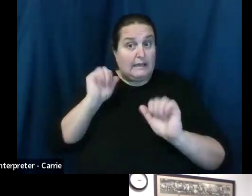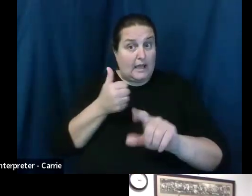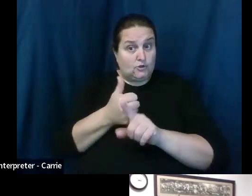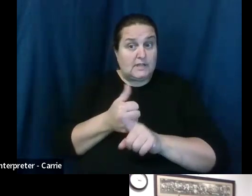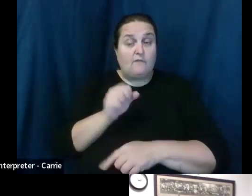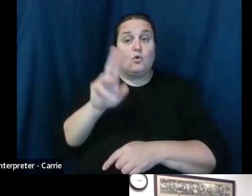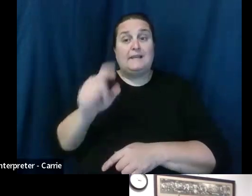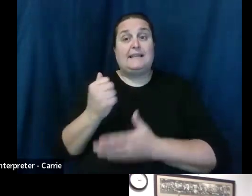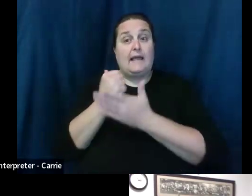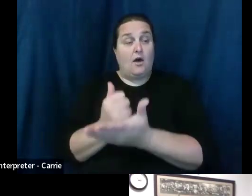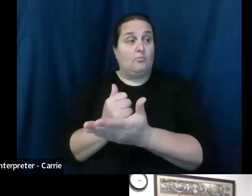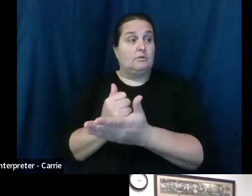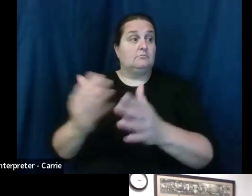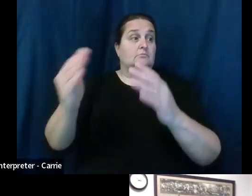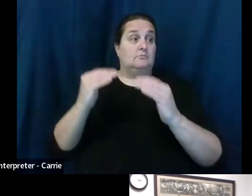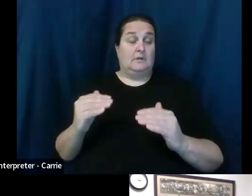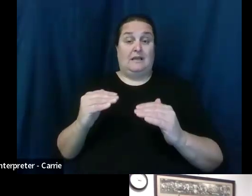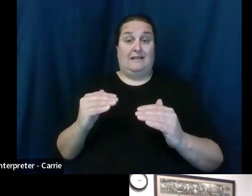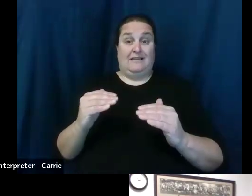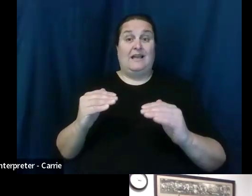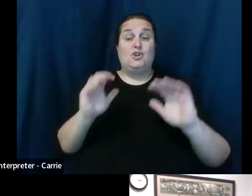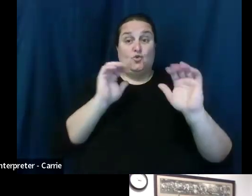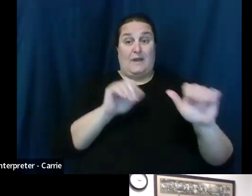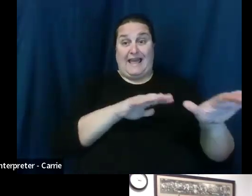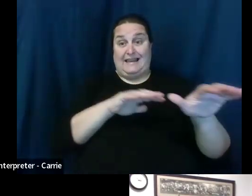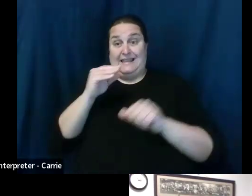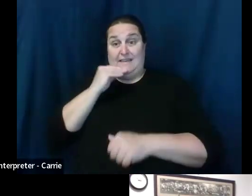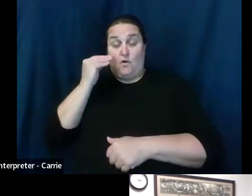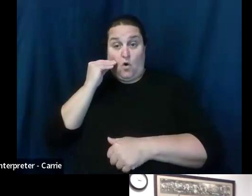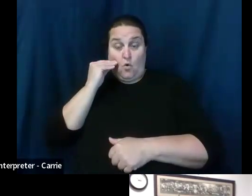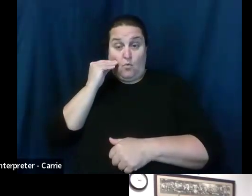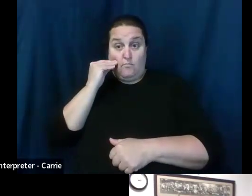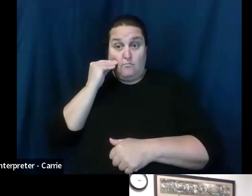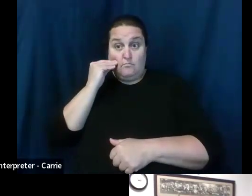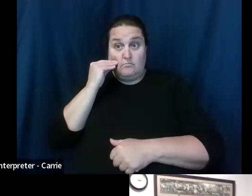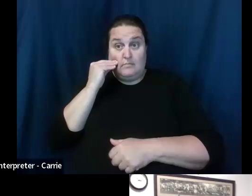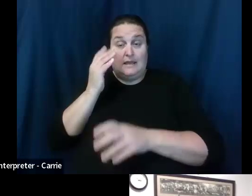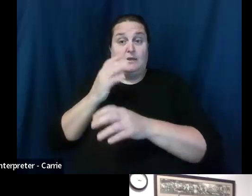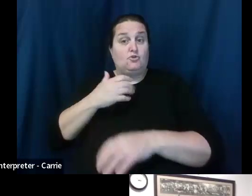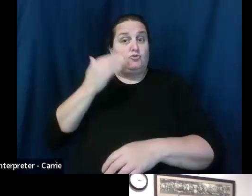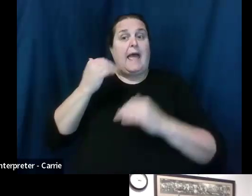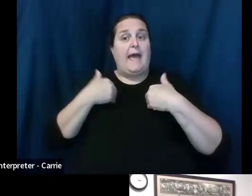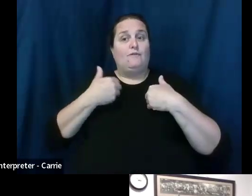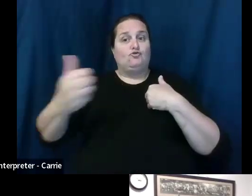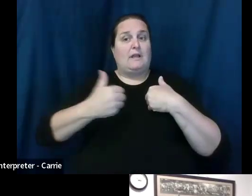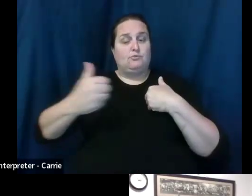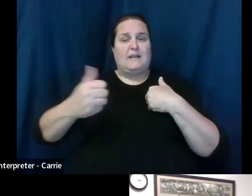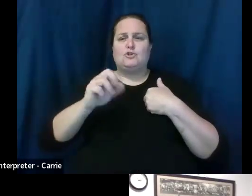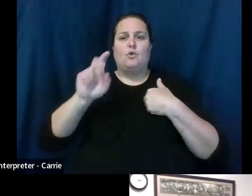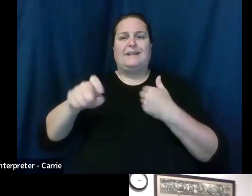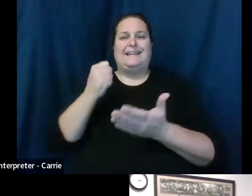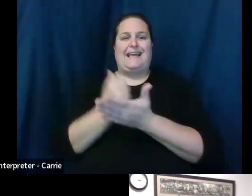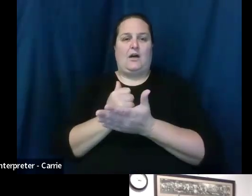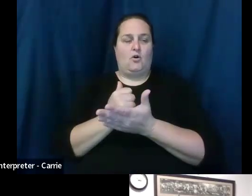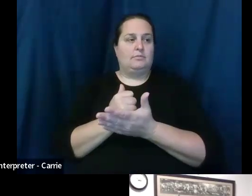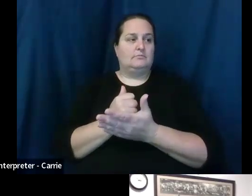help? Are you able to leave home and get transportation with or without help? Do you need a person to help you? Do you need a piece of